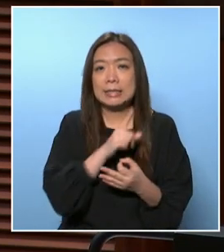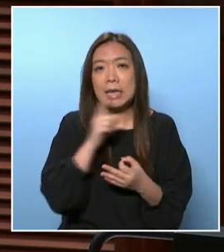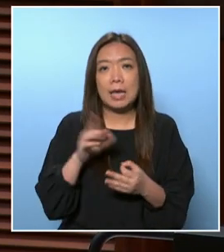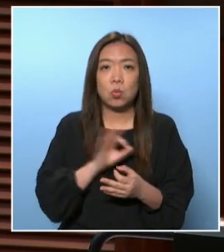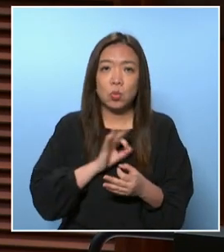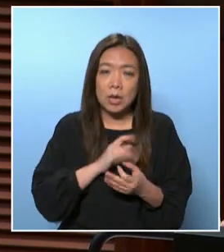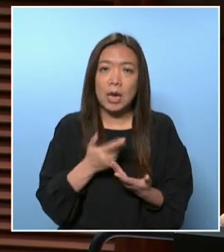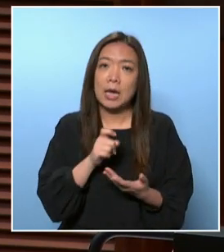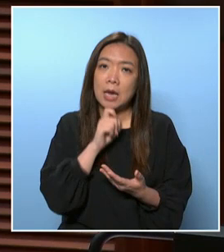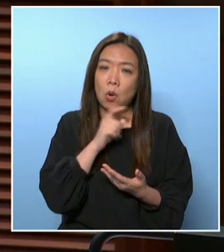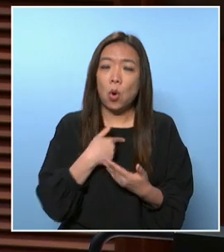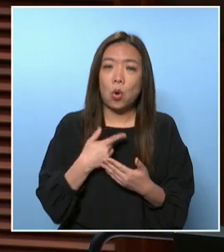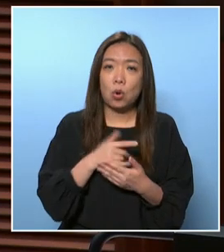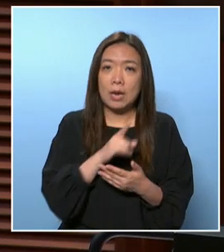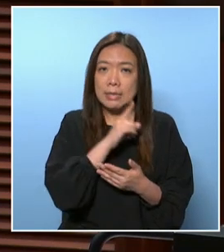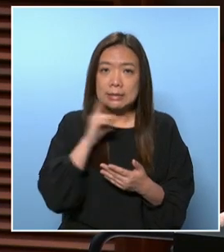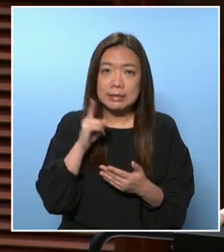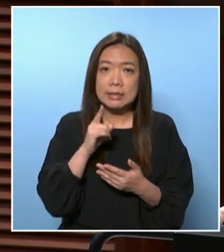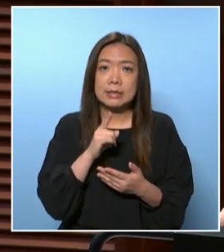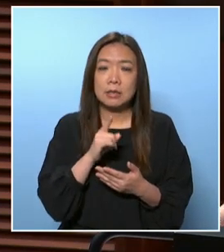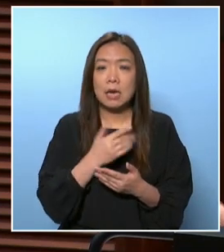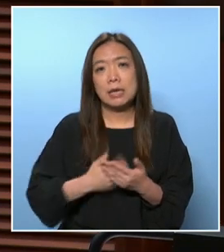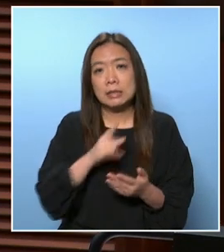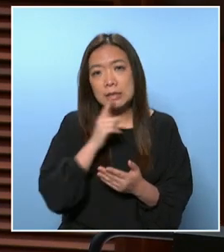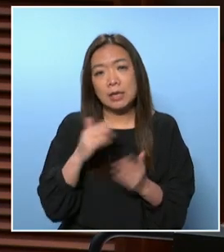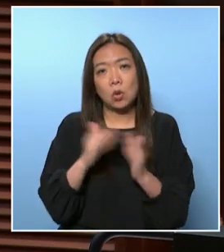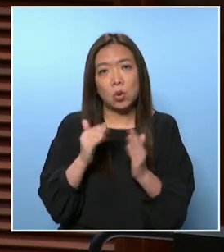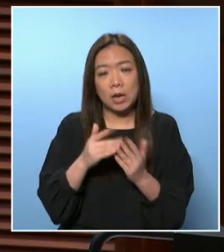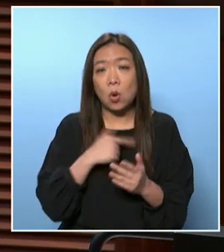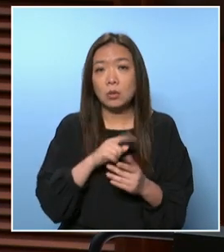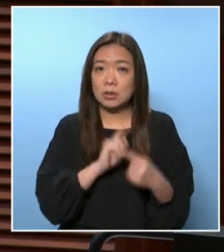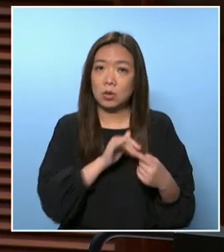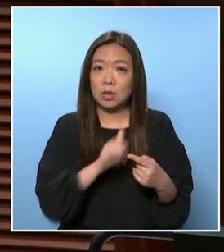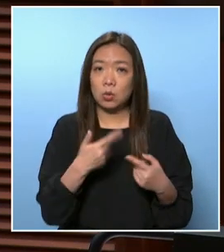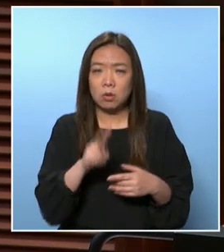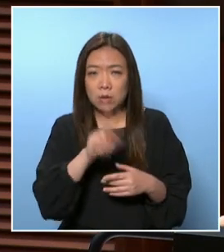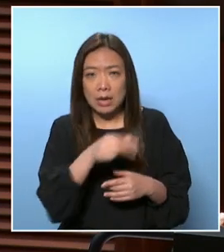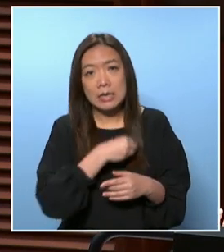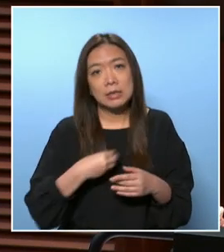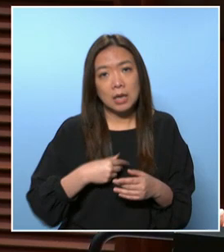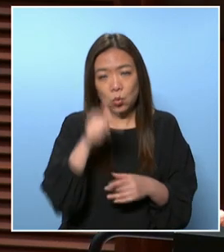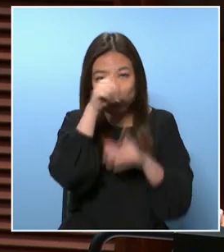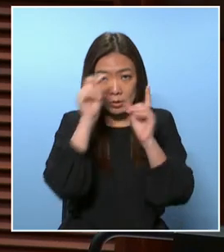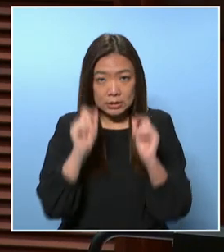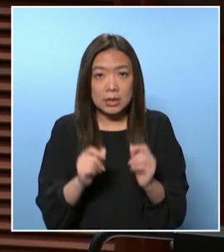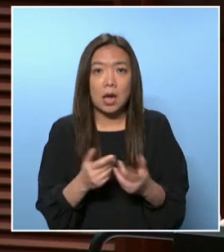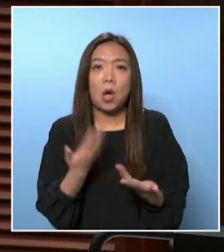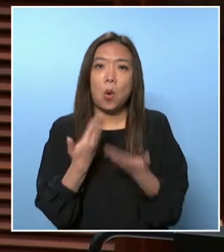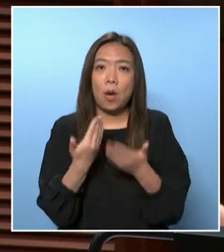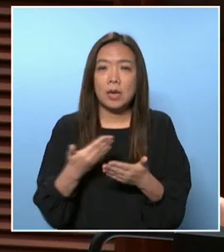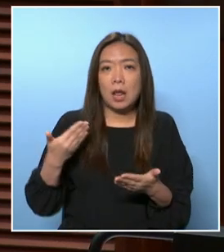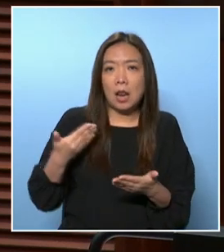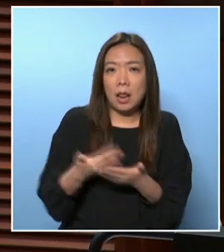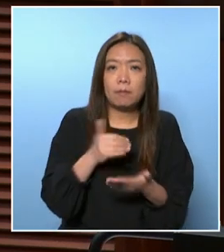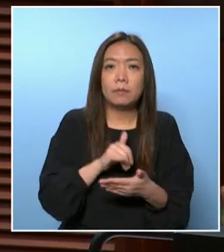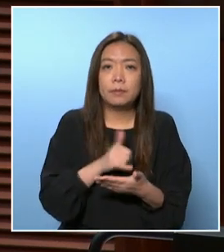NGOs, they have the terminally ill homes, they have doctors and nurses,